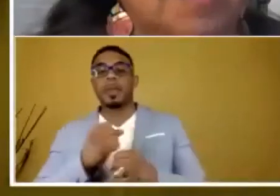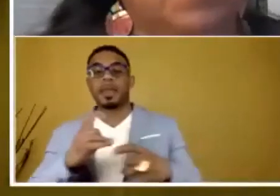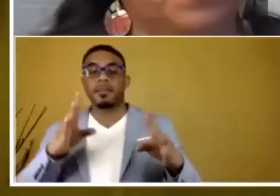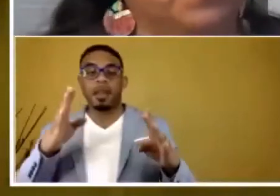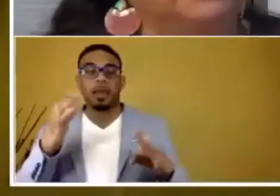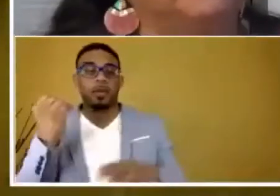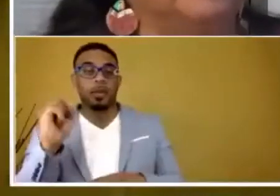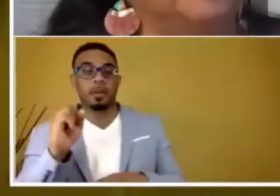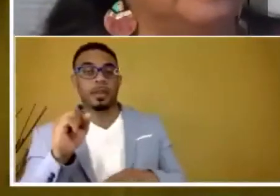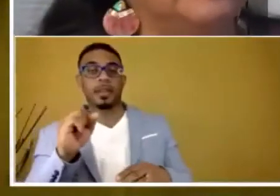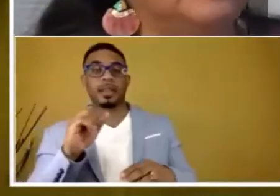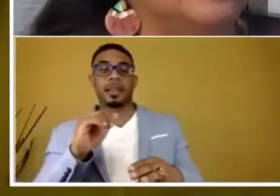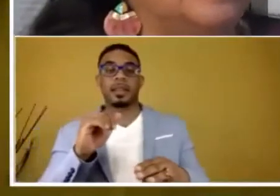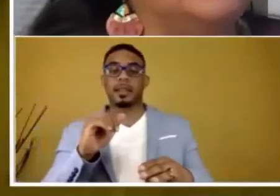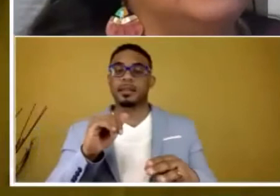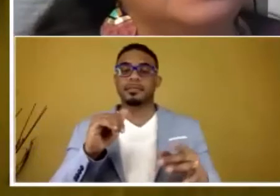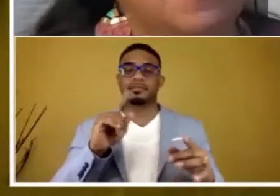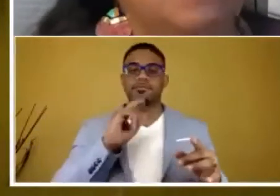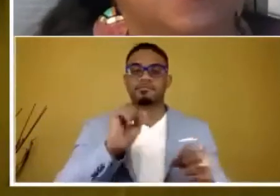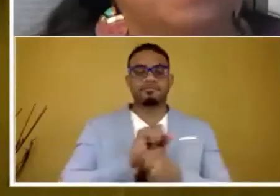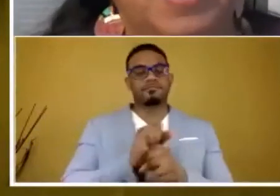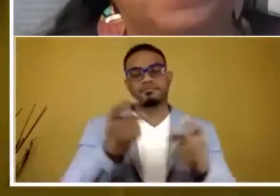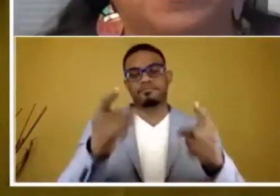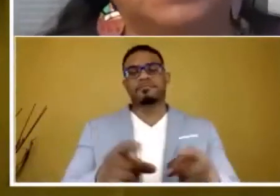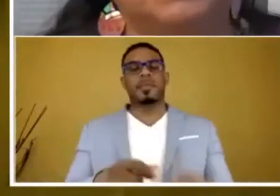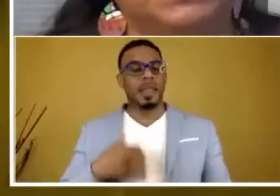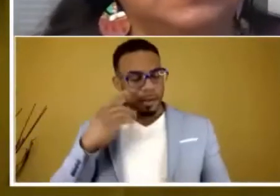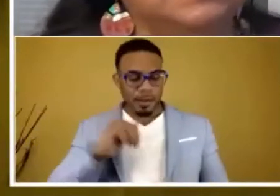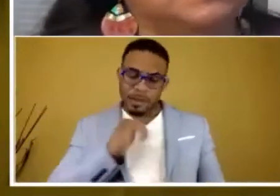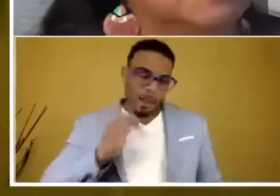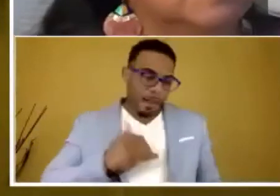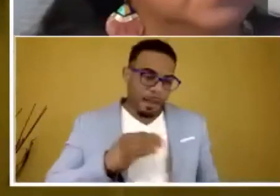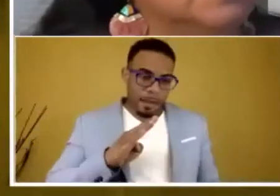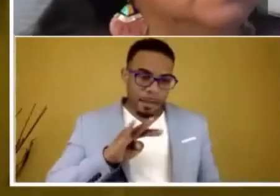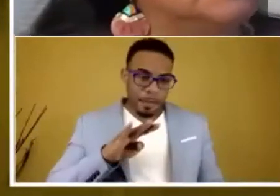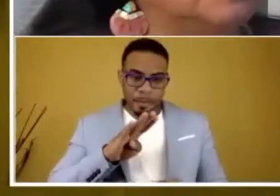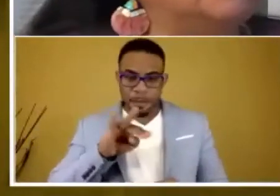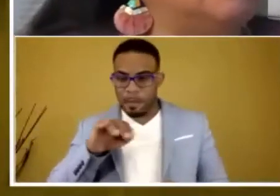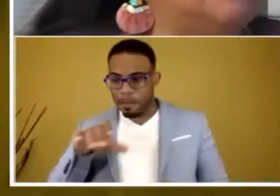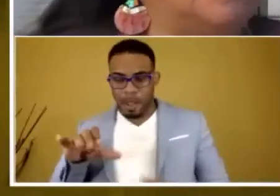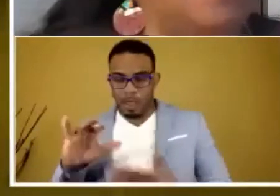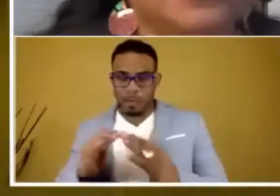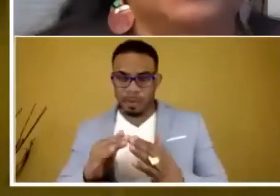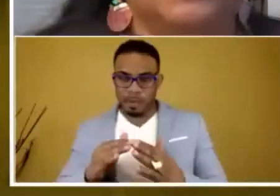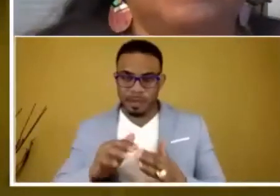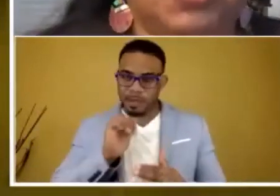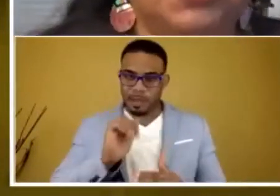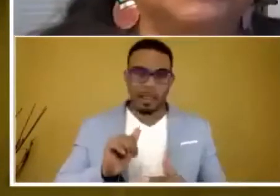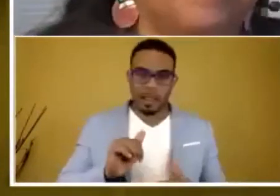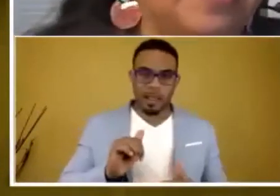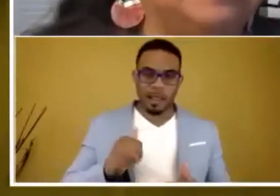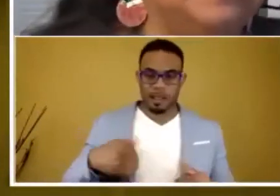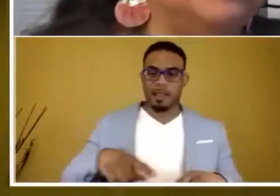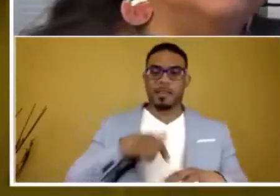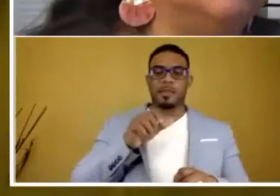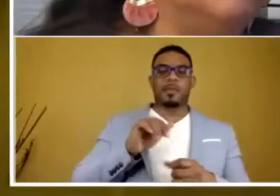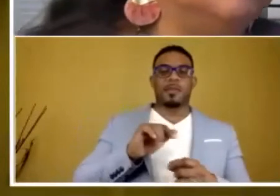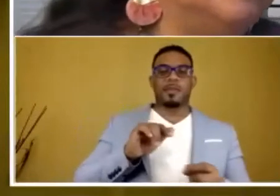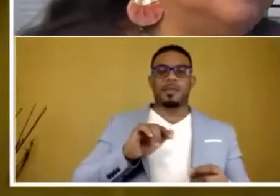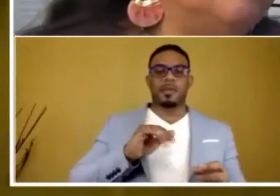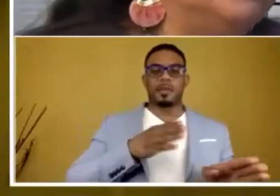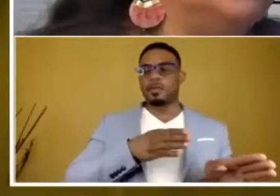revolution inevitable. And yet it's not our BIPOC communities, it's not us who have turned to